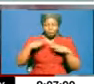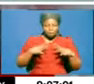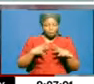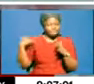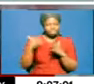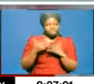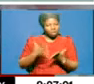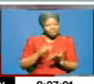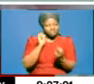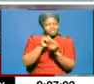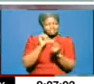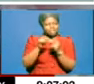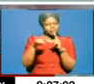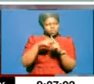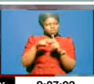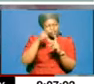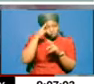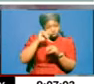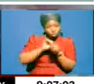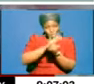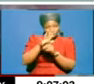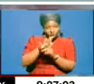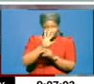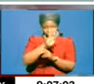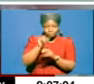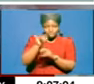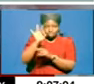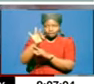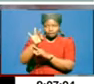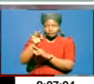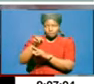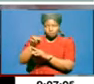coronavirus, while 4.39 million have lost